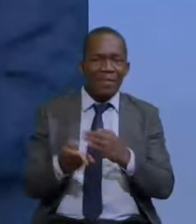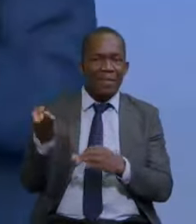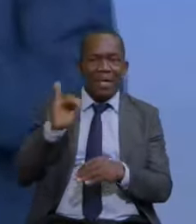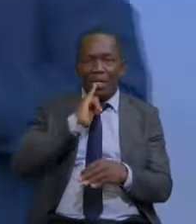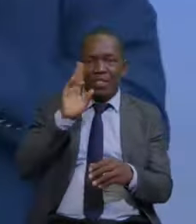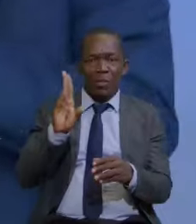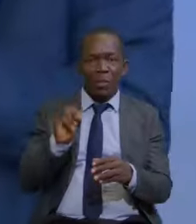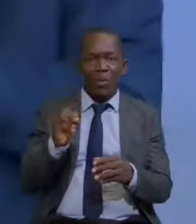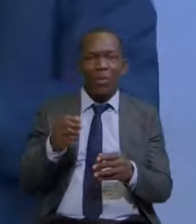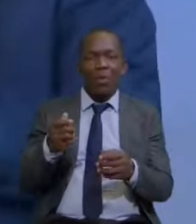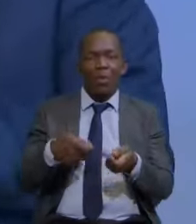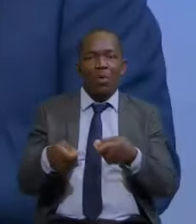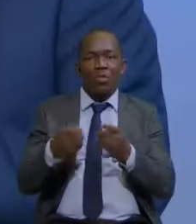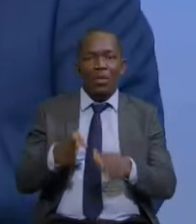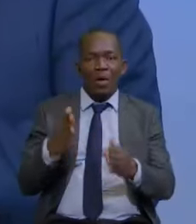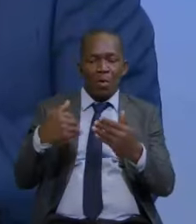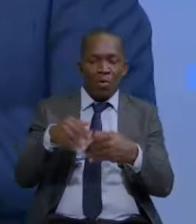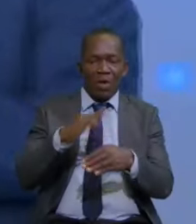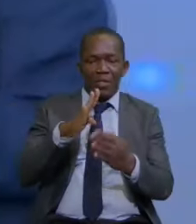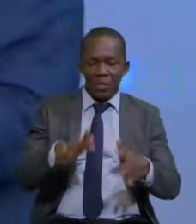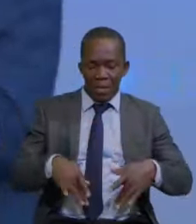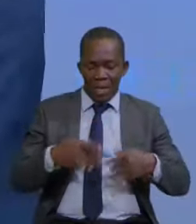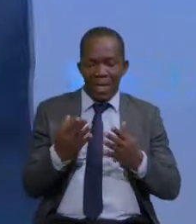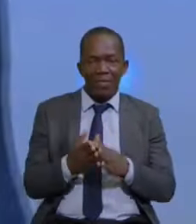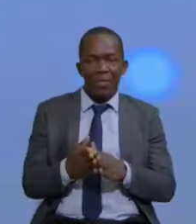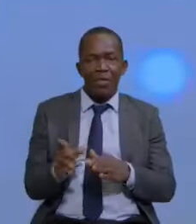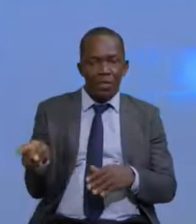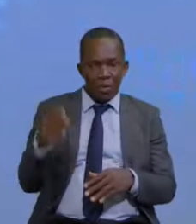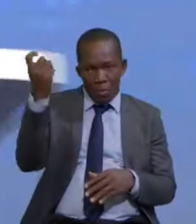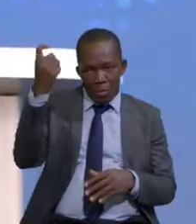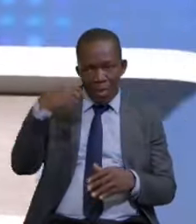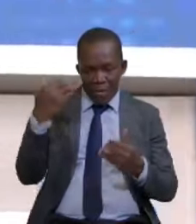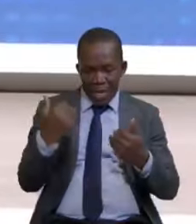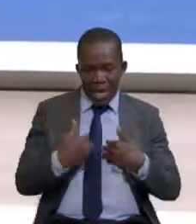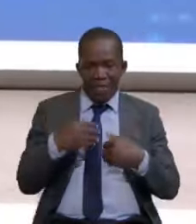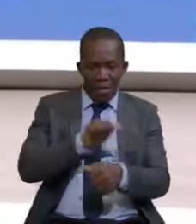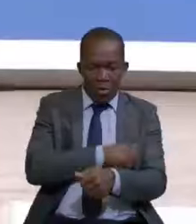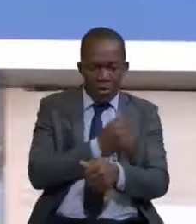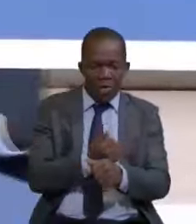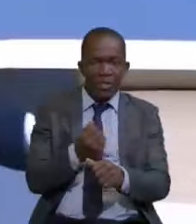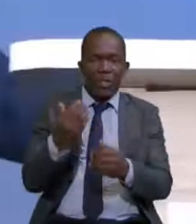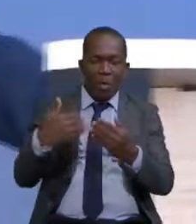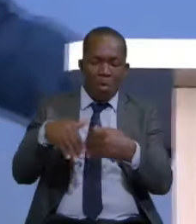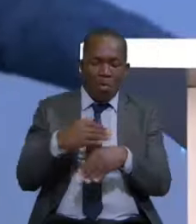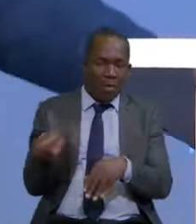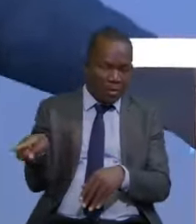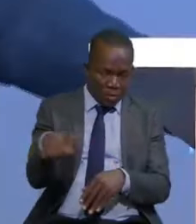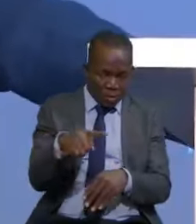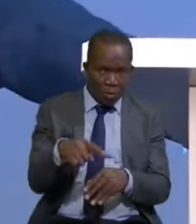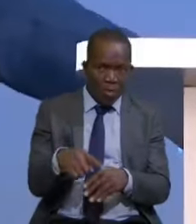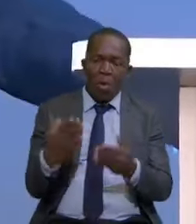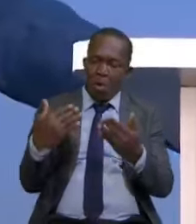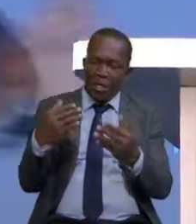Christ, he must have authority over you. He has authority over sickness too. He has